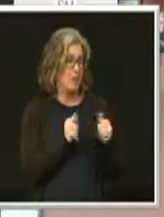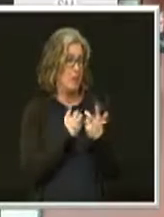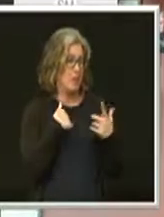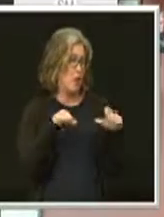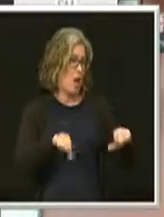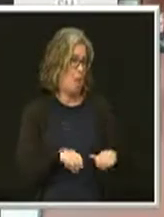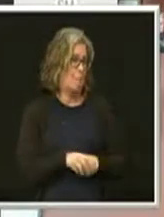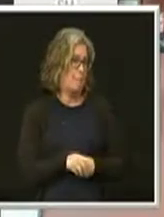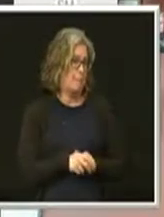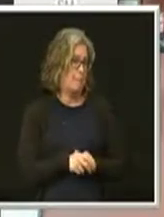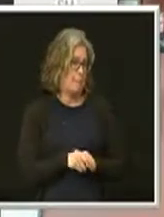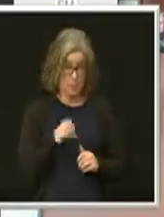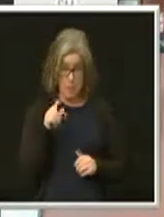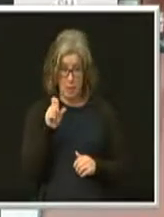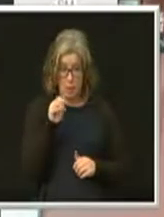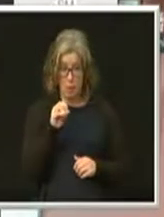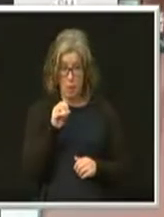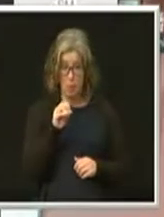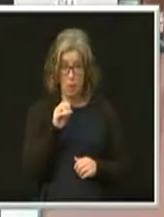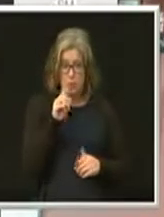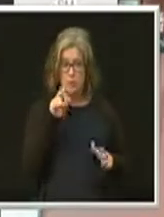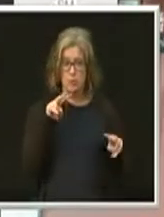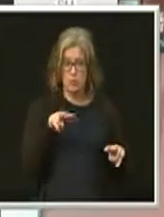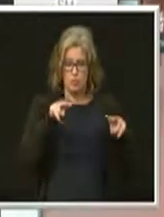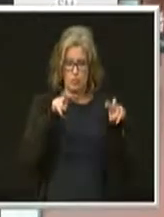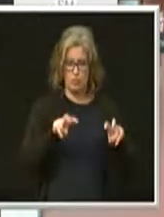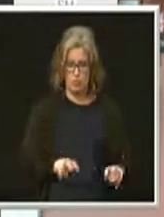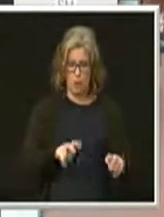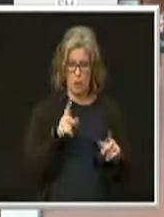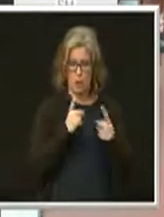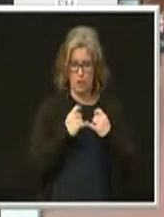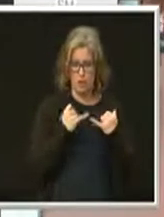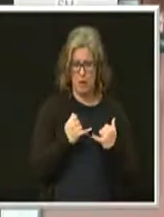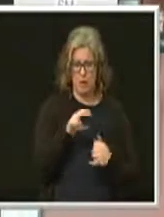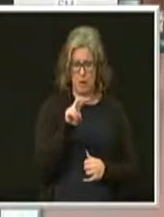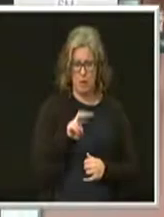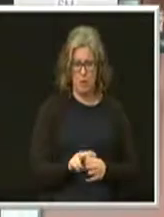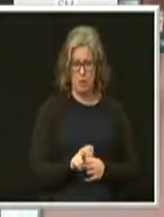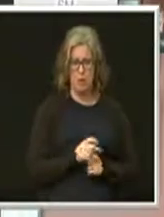can. Okay, so I'm looking through the rest of the questions right now.